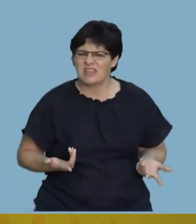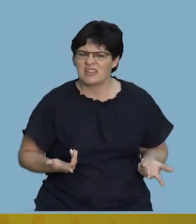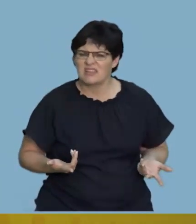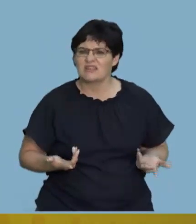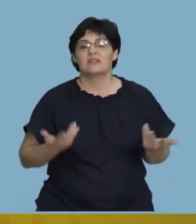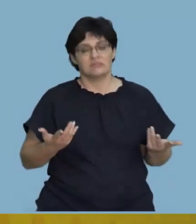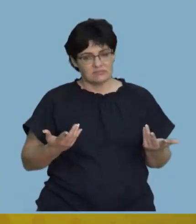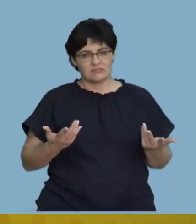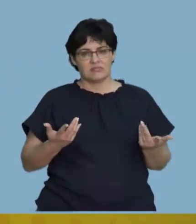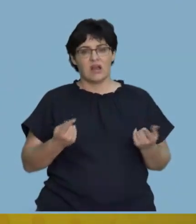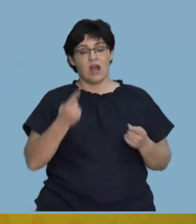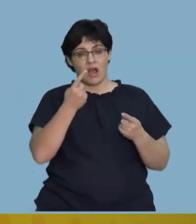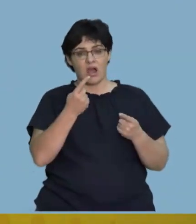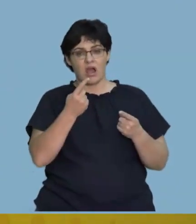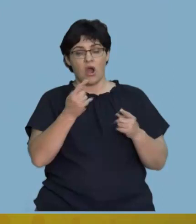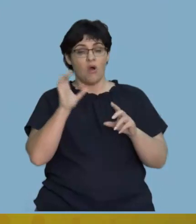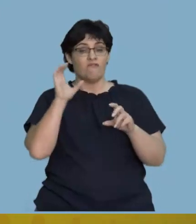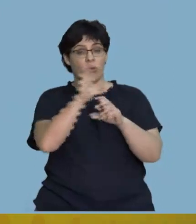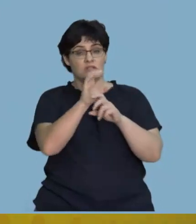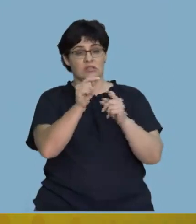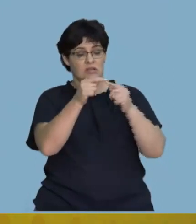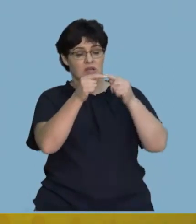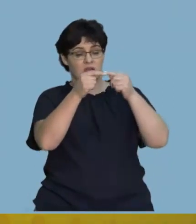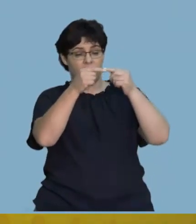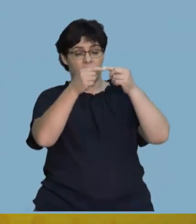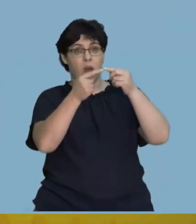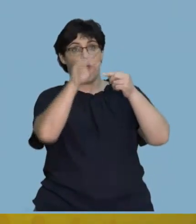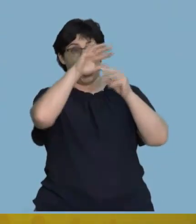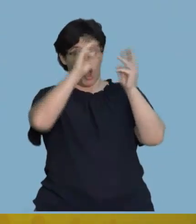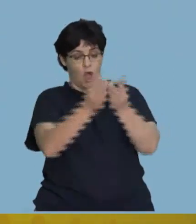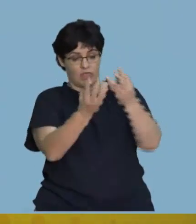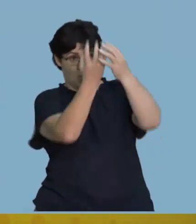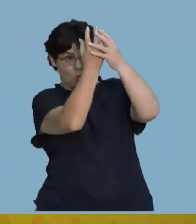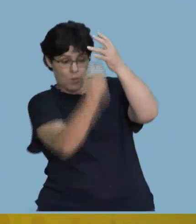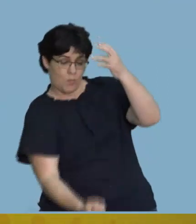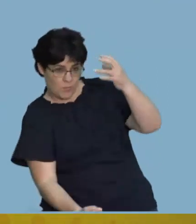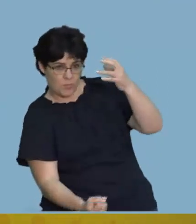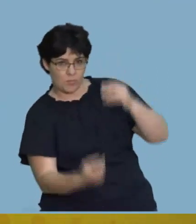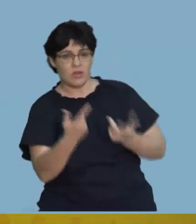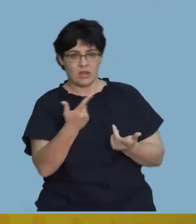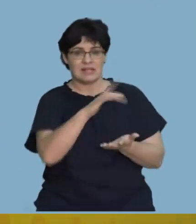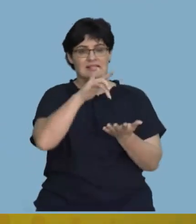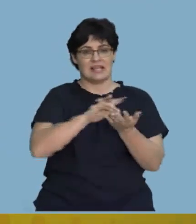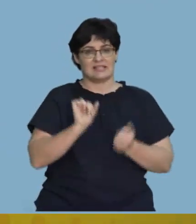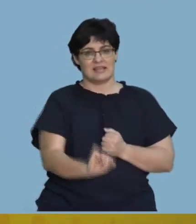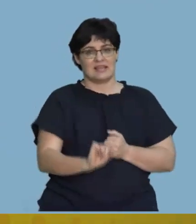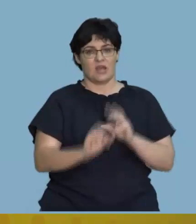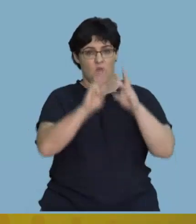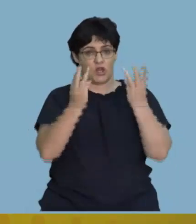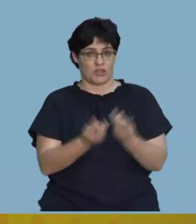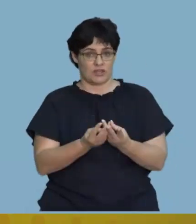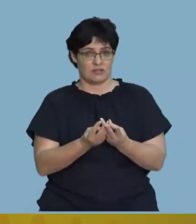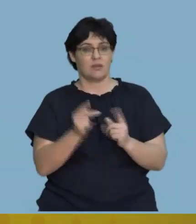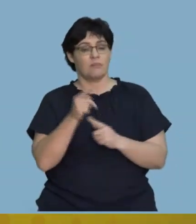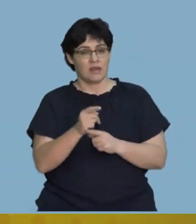how much or by what force does the center of the earth pull this object towards its center? That's the weight. So that's a